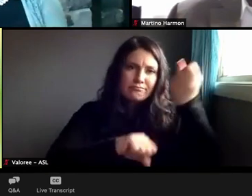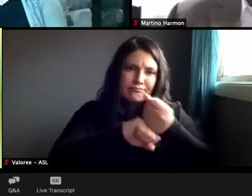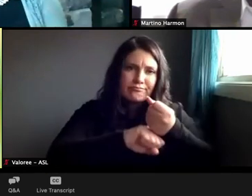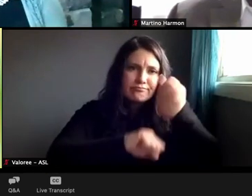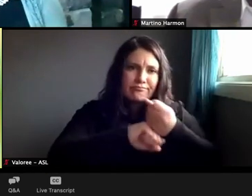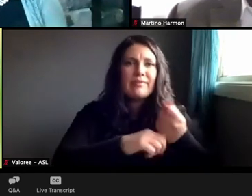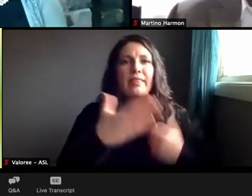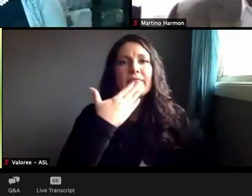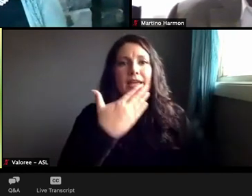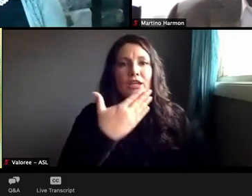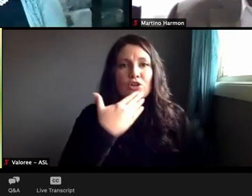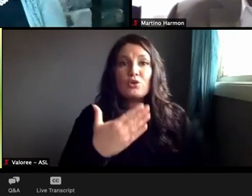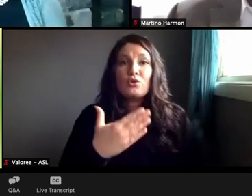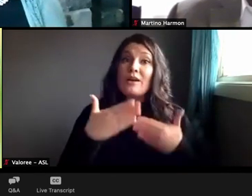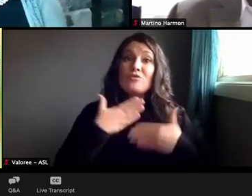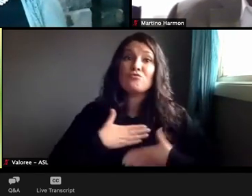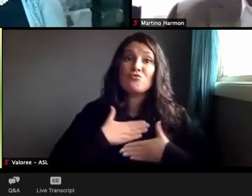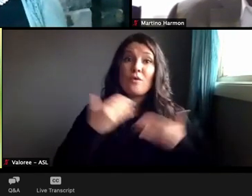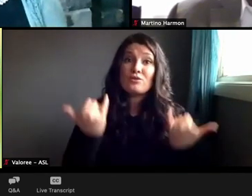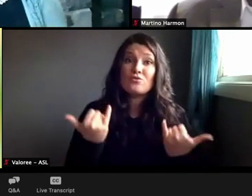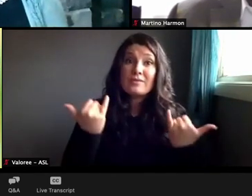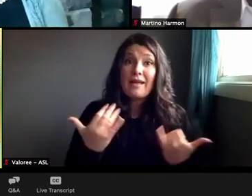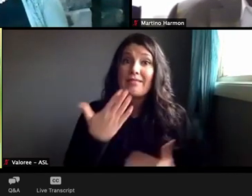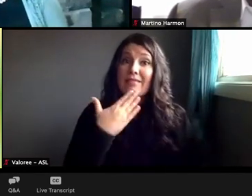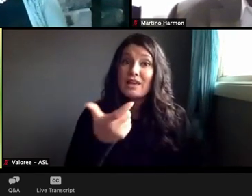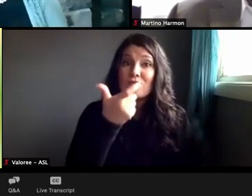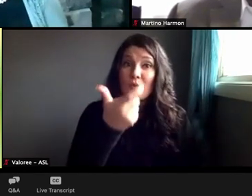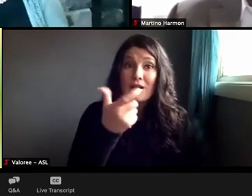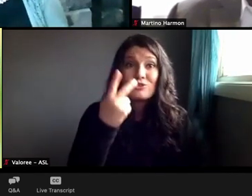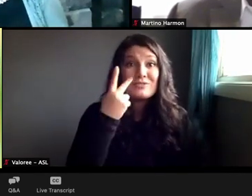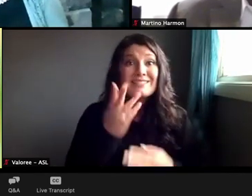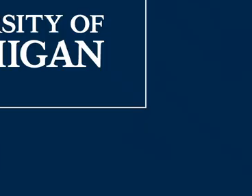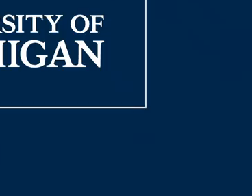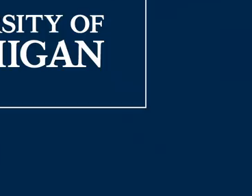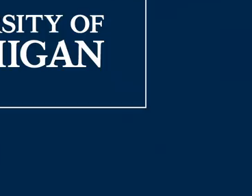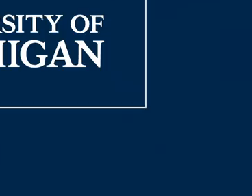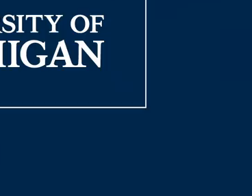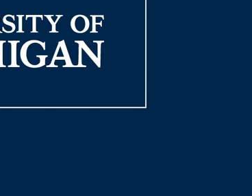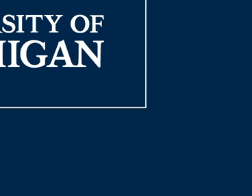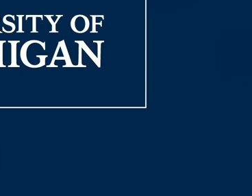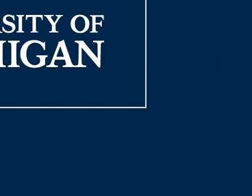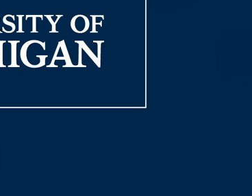good remainder of the day. Thanks for tuning in, and we'll see you after the holiday. Thanks. Bye-bye.